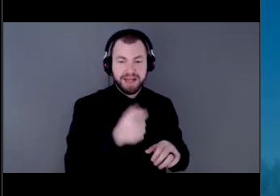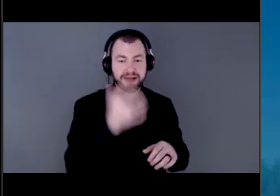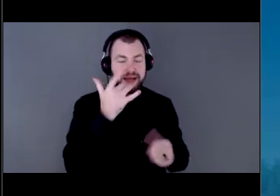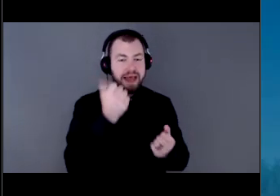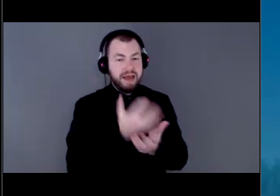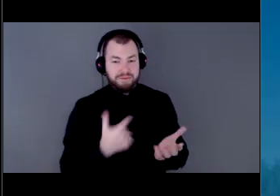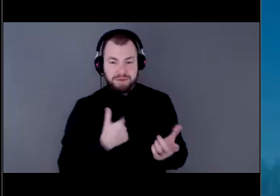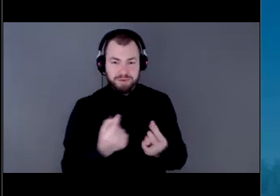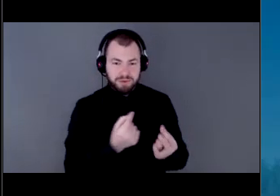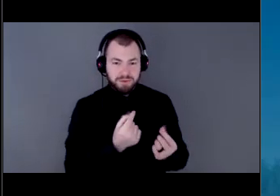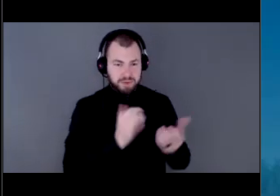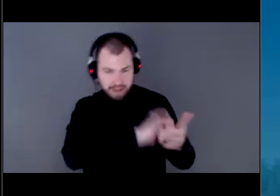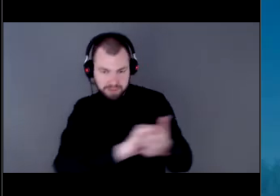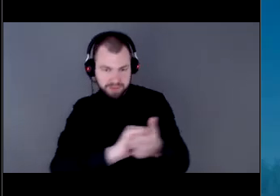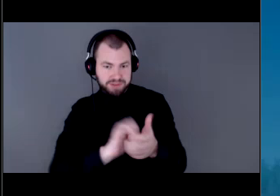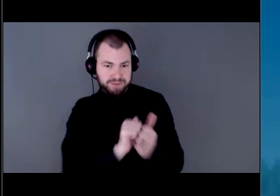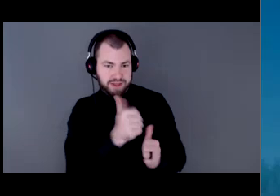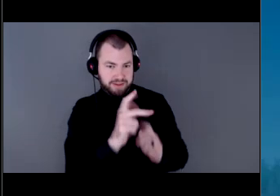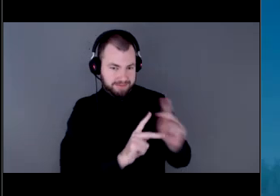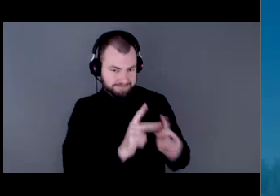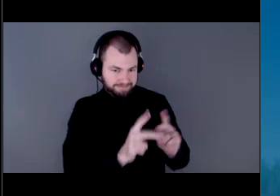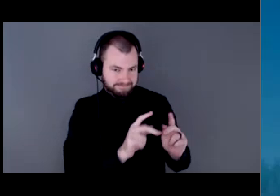collaboration. Next slide.